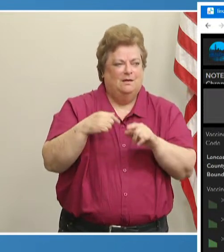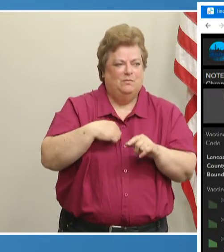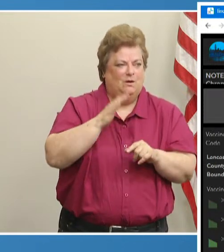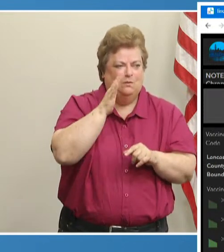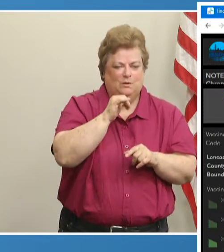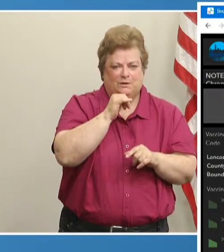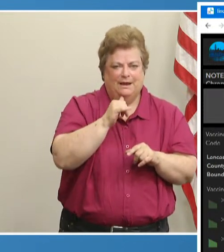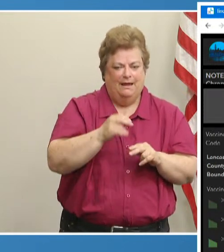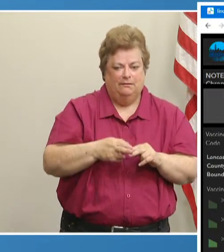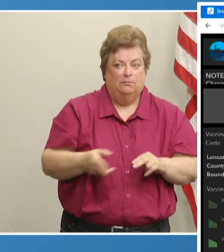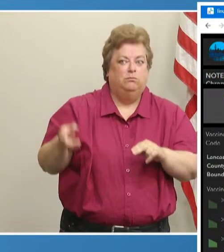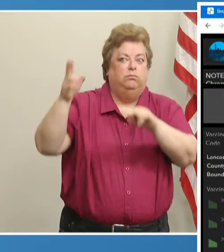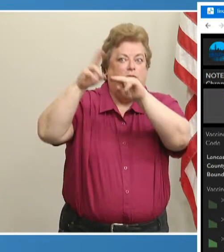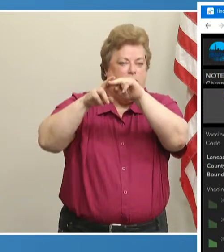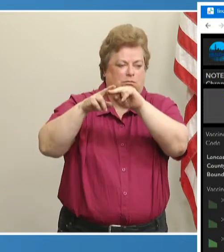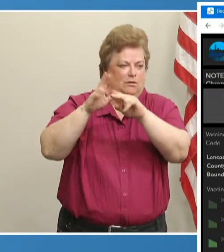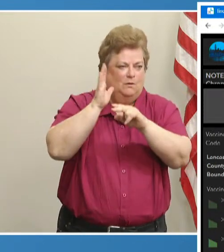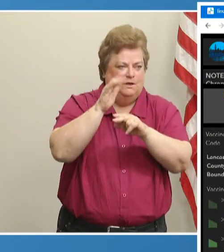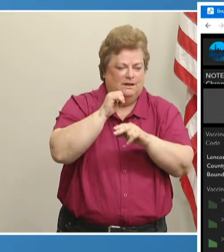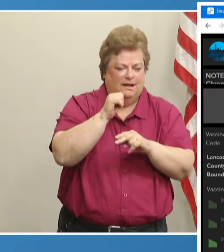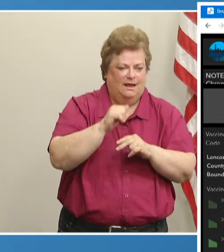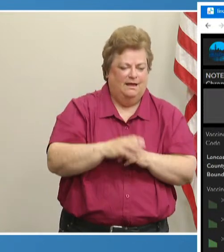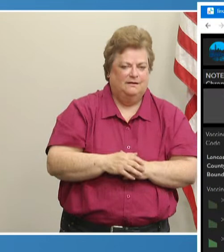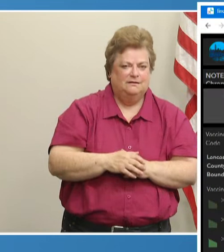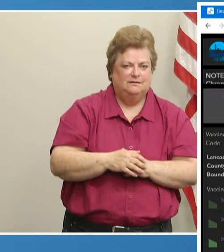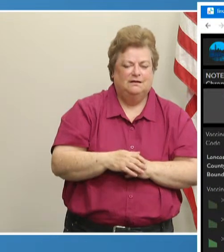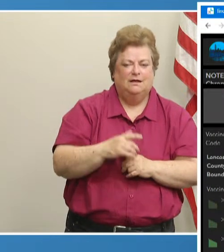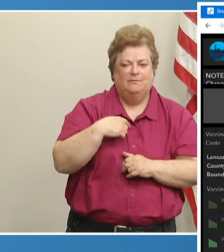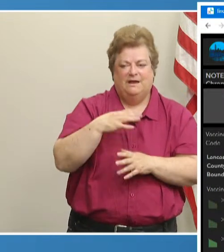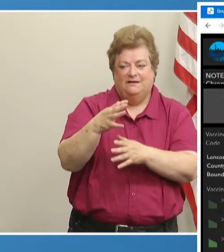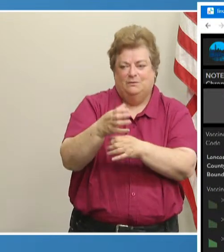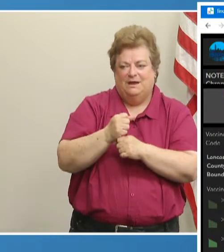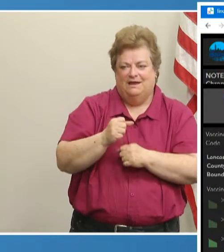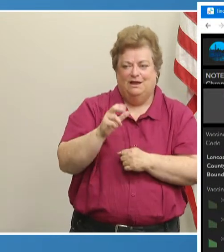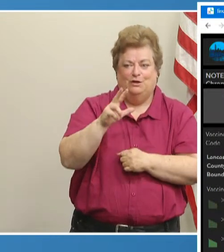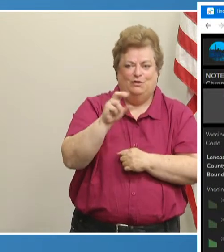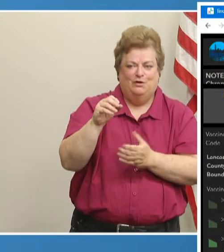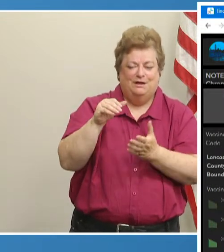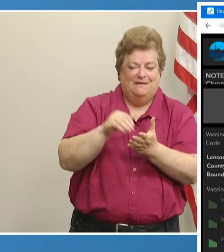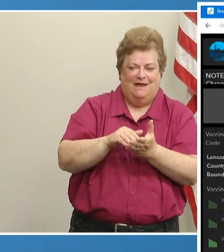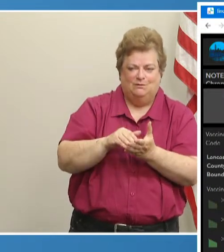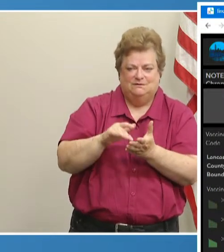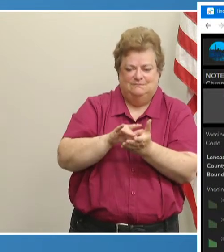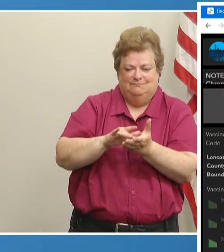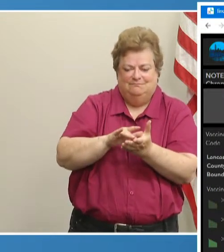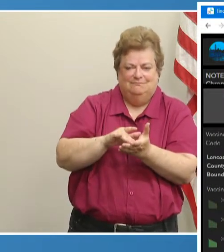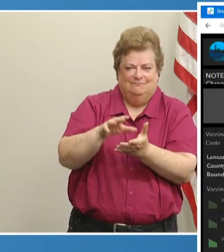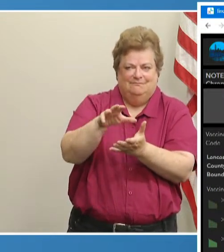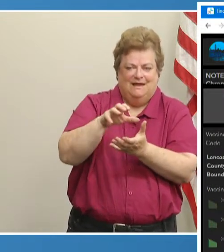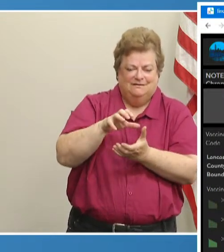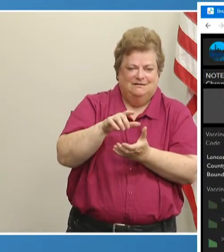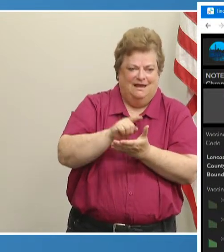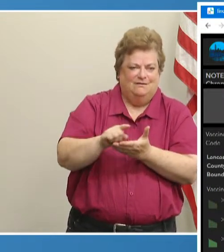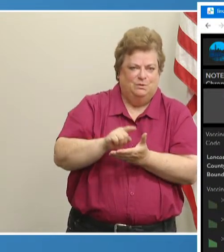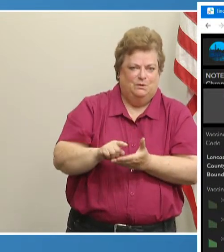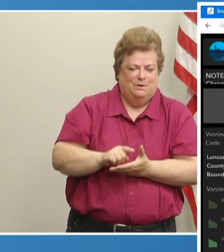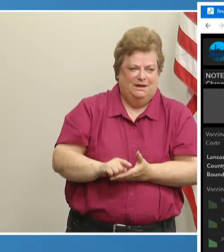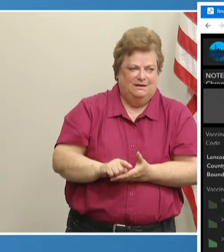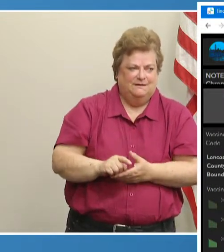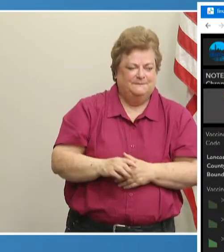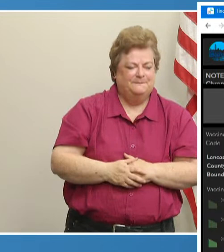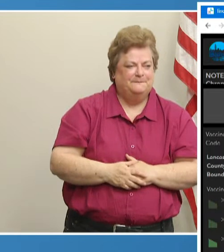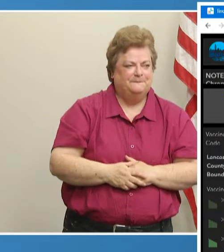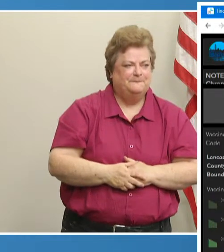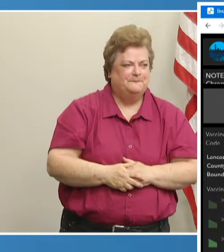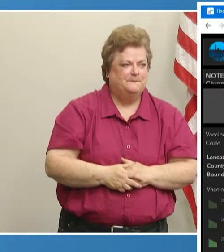by 8,000 at a time or 30,000 doses a week as we've done in the past, as we're moving down through the